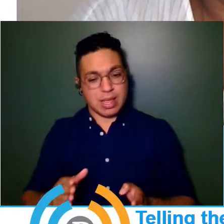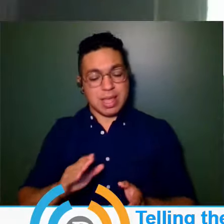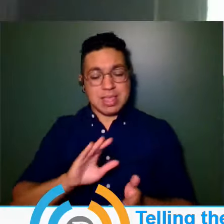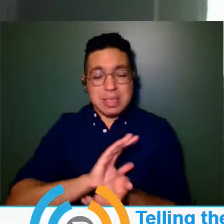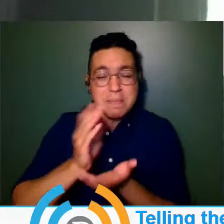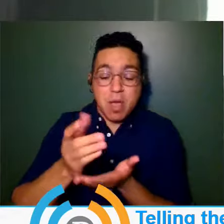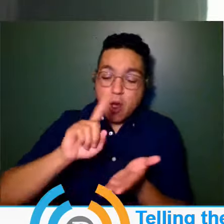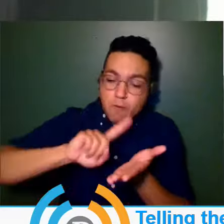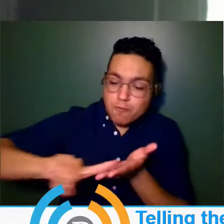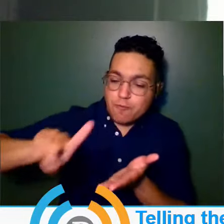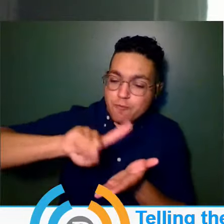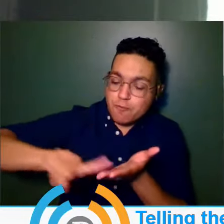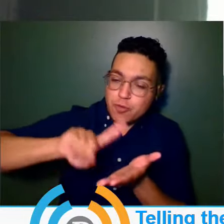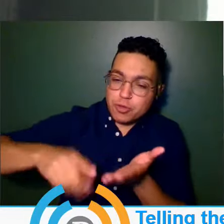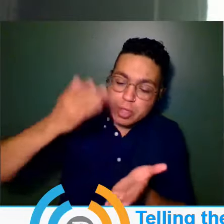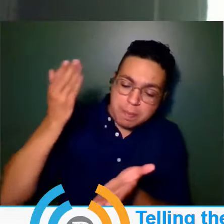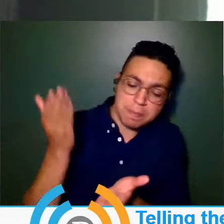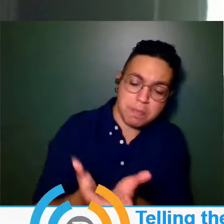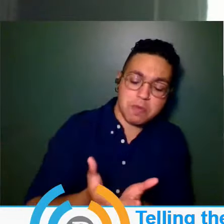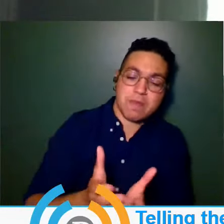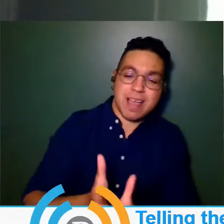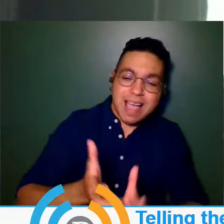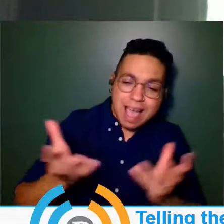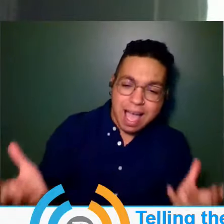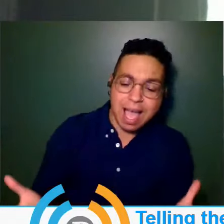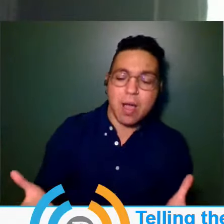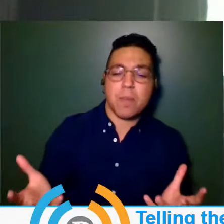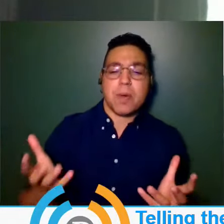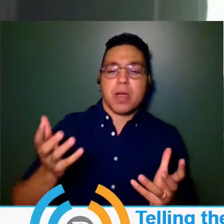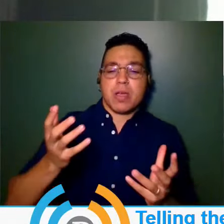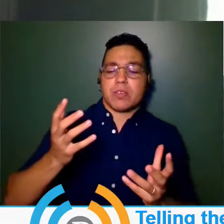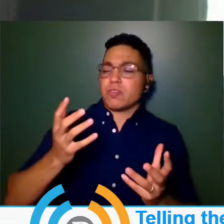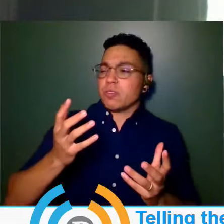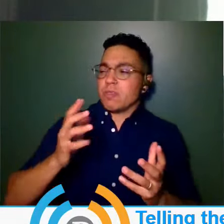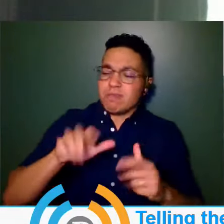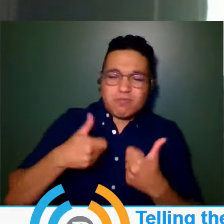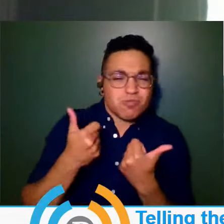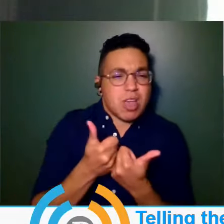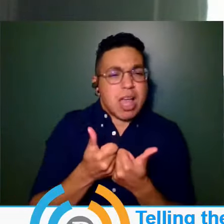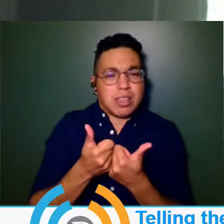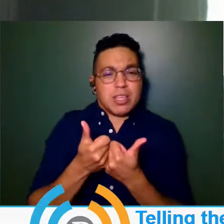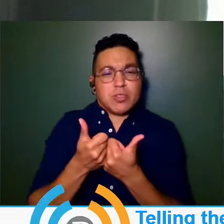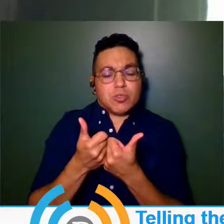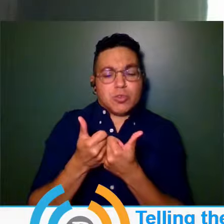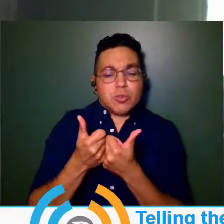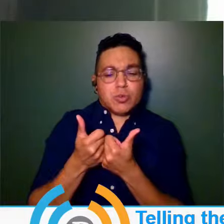up about just how difficult it is to get out from under that. And yet,